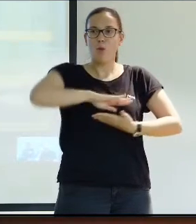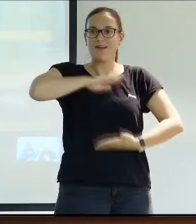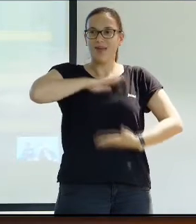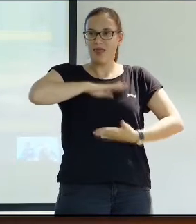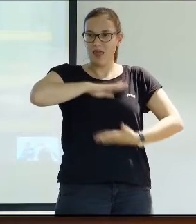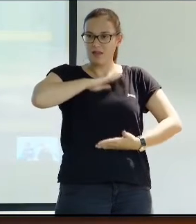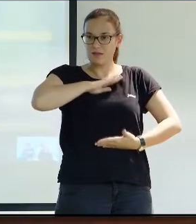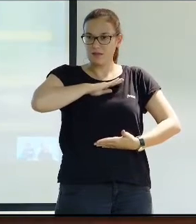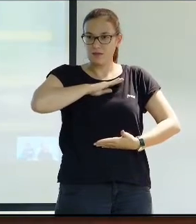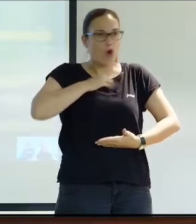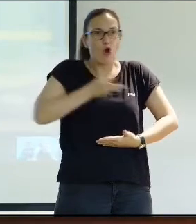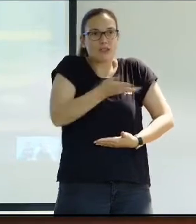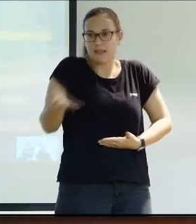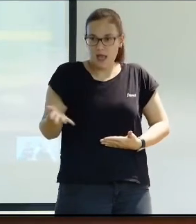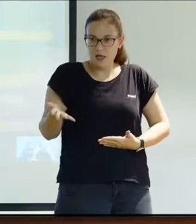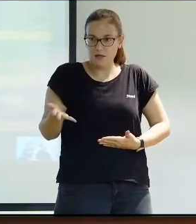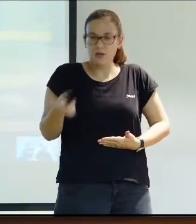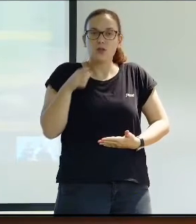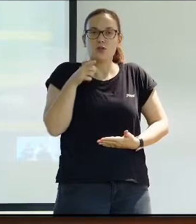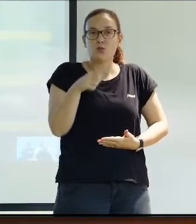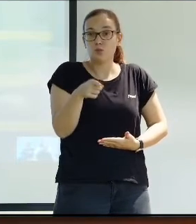competences or whatever you